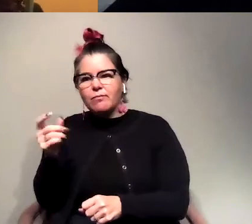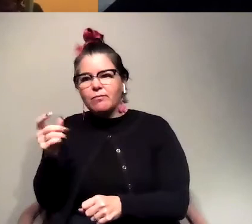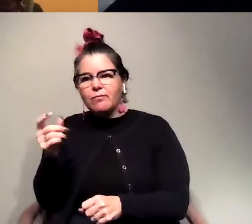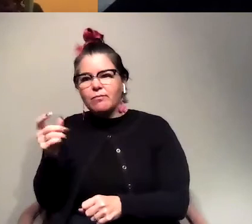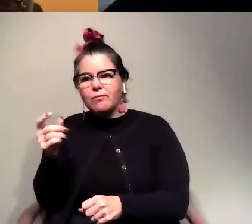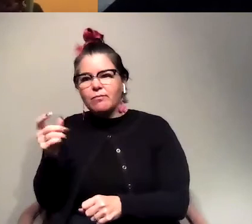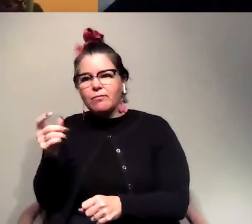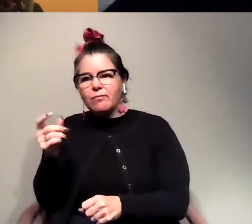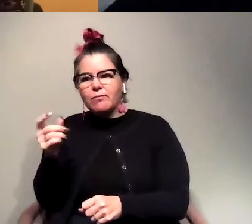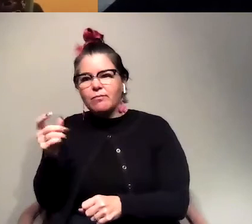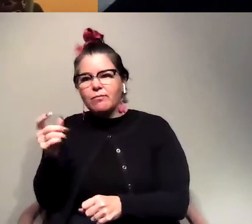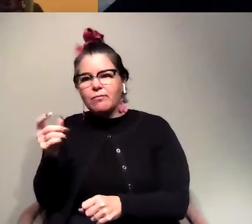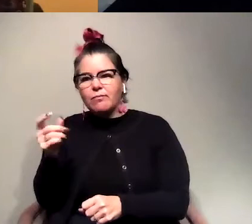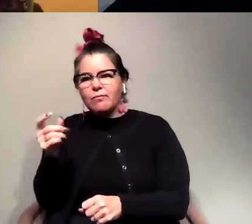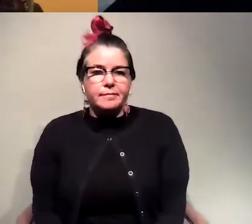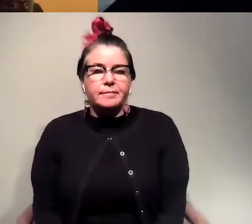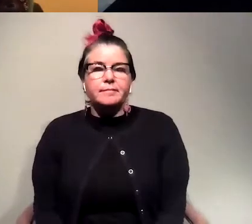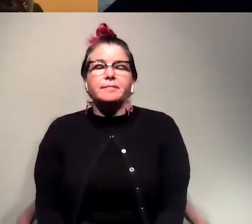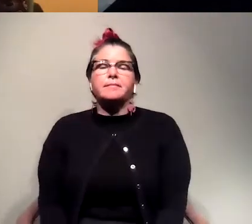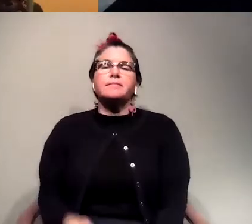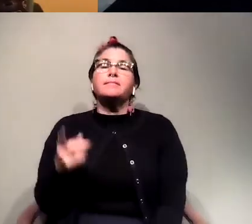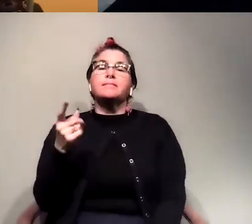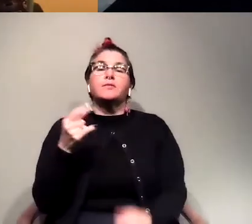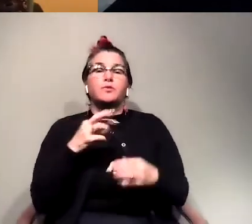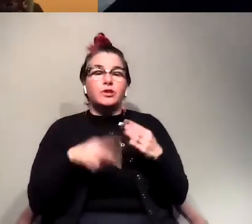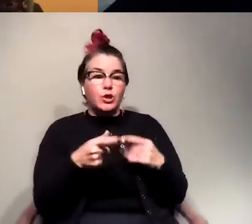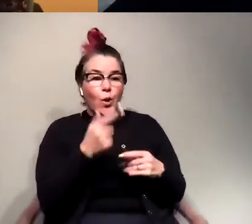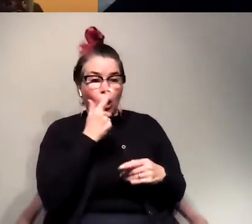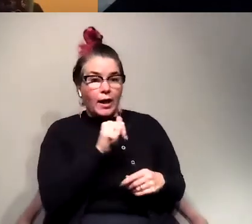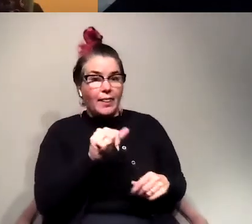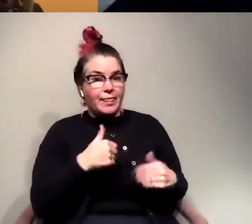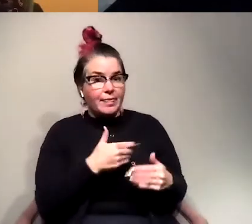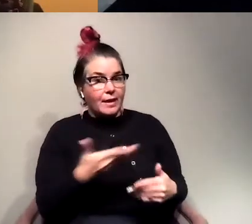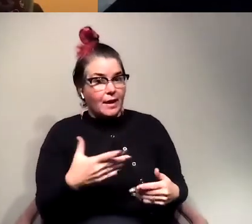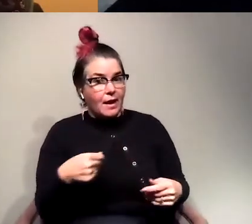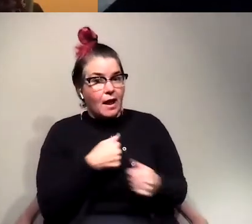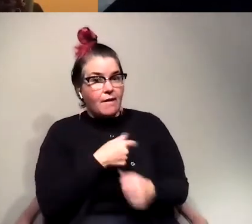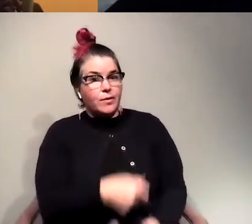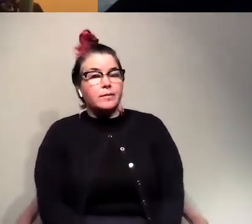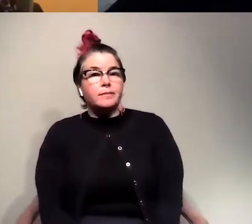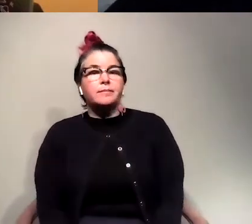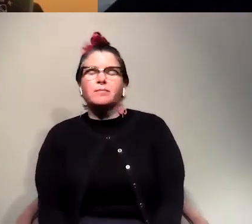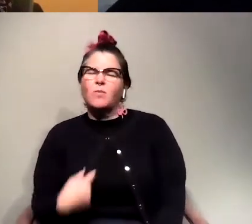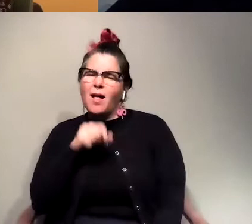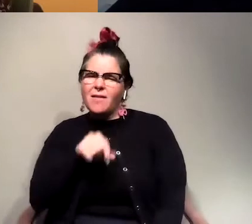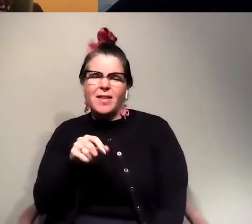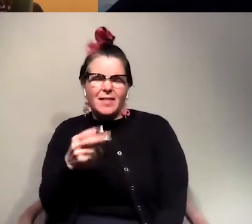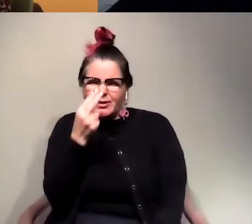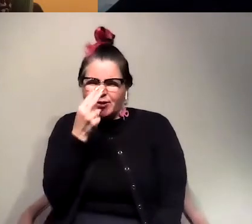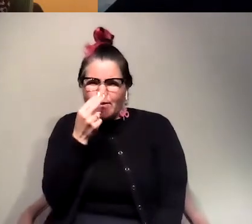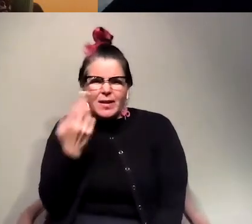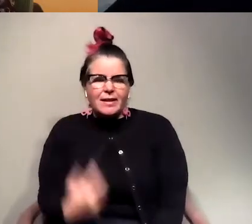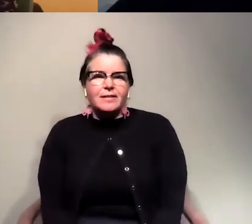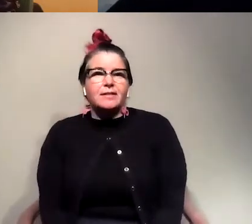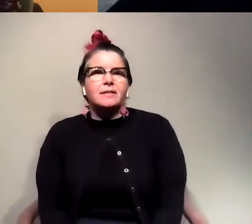these lines, my favorite line, was "You look like a thing, and I love you." I love that. That's so funny.